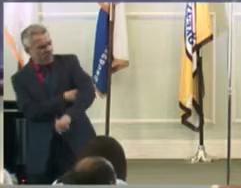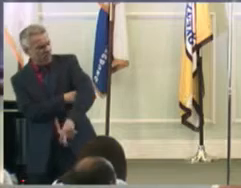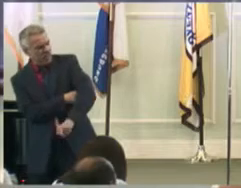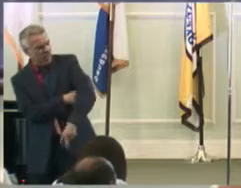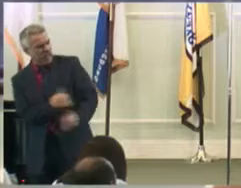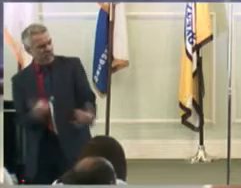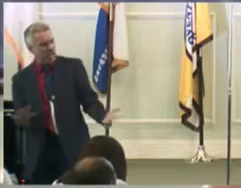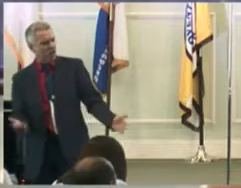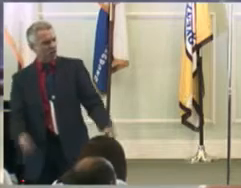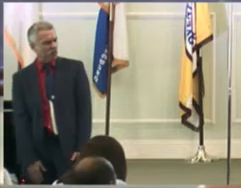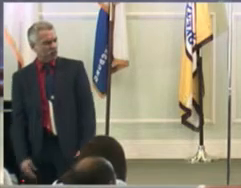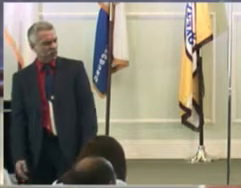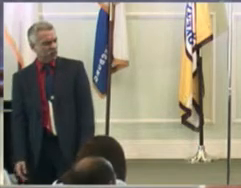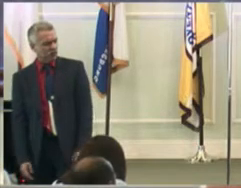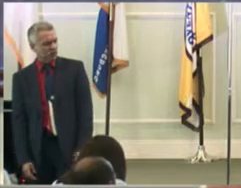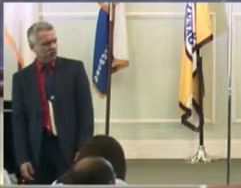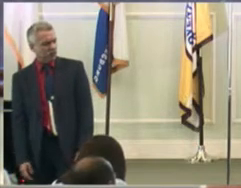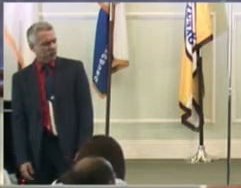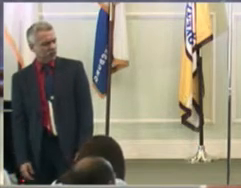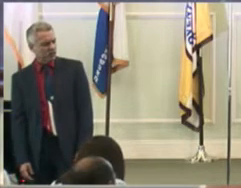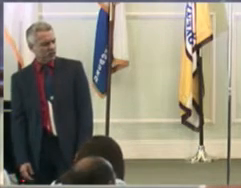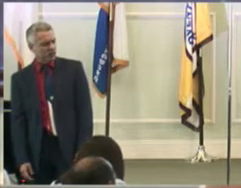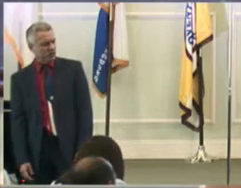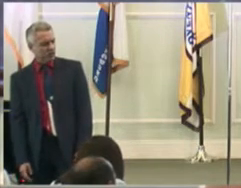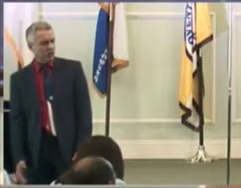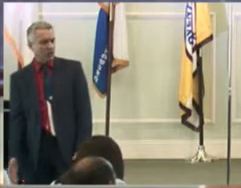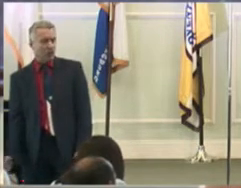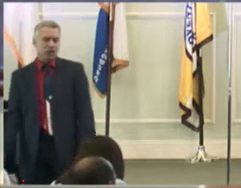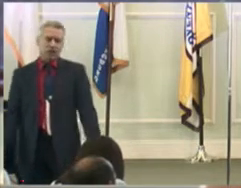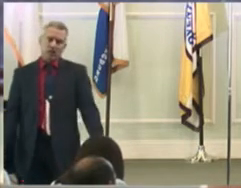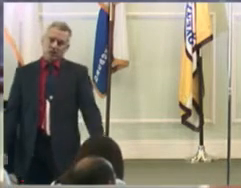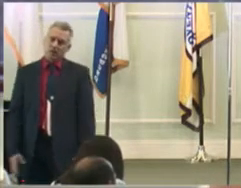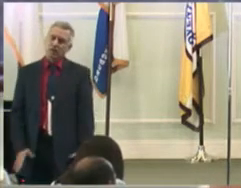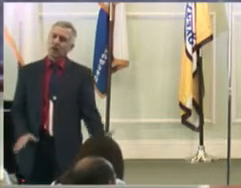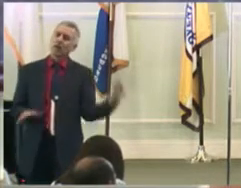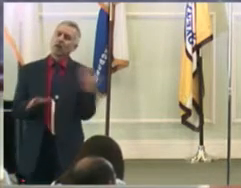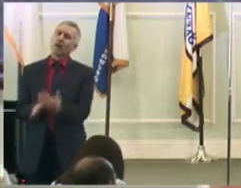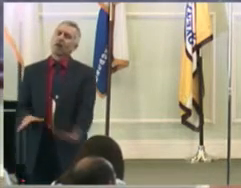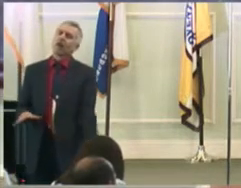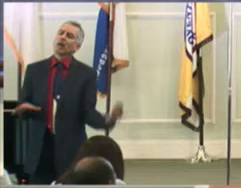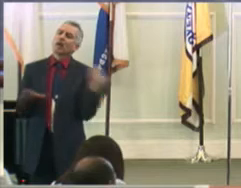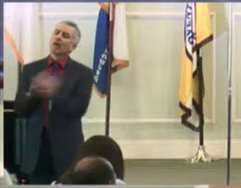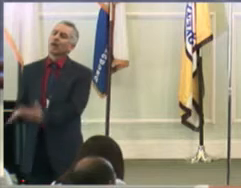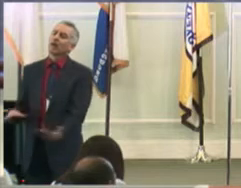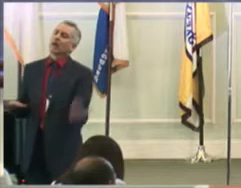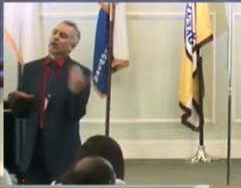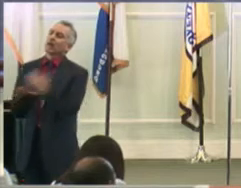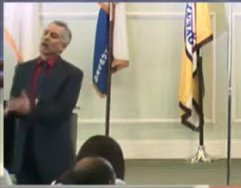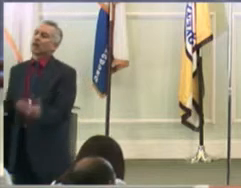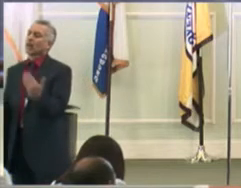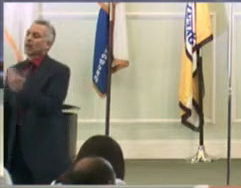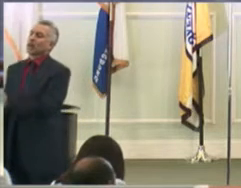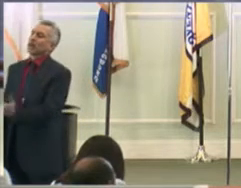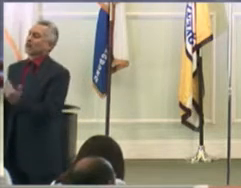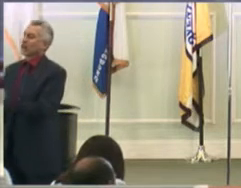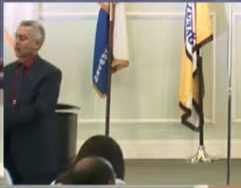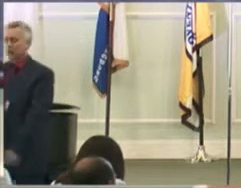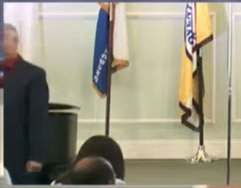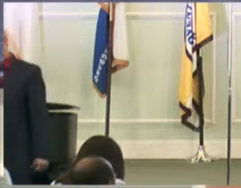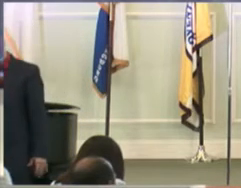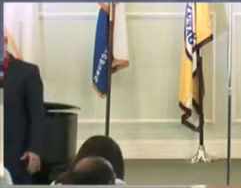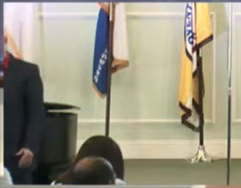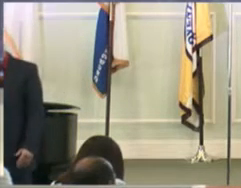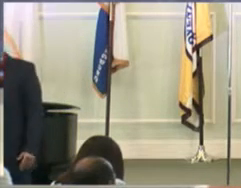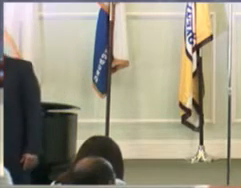though he will not rise and give him because he is his friend, yet because of his importunity, he will rise and give him as many as